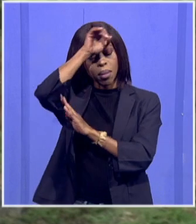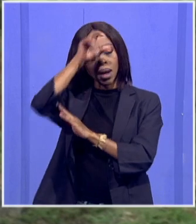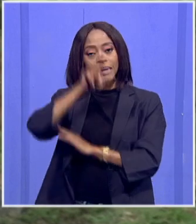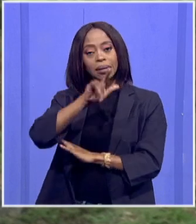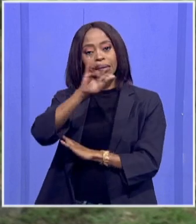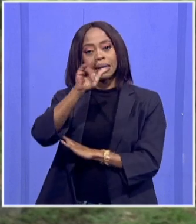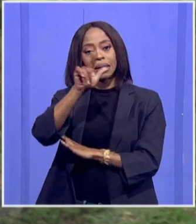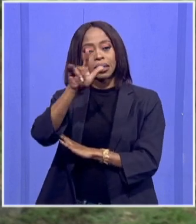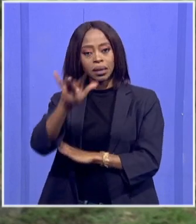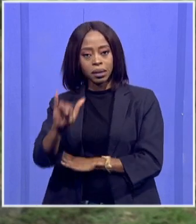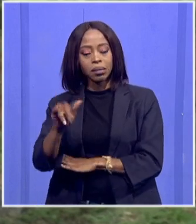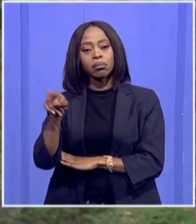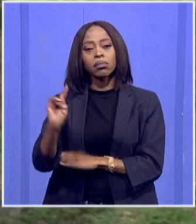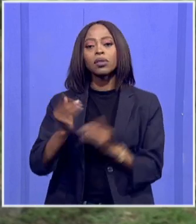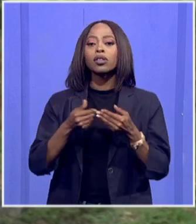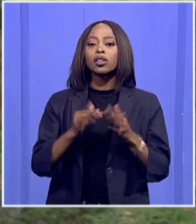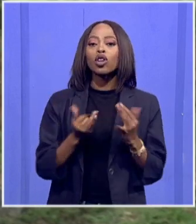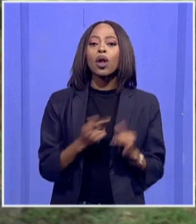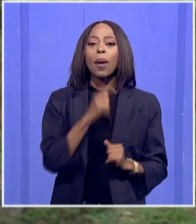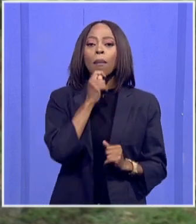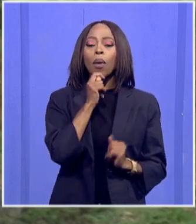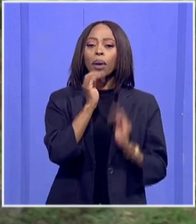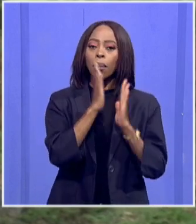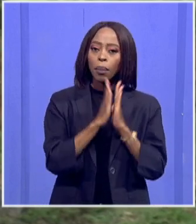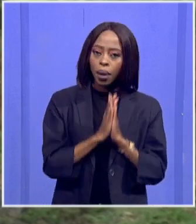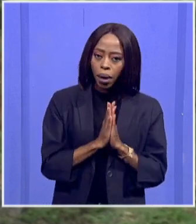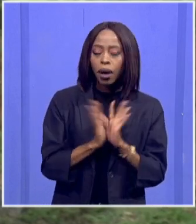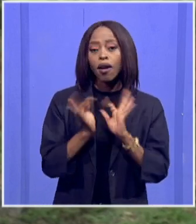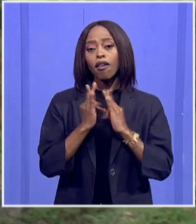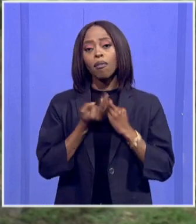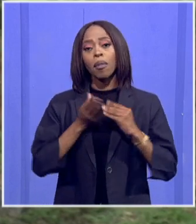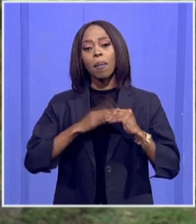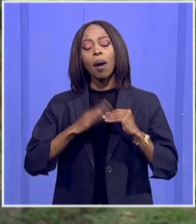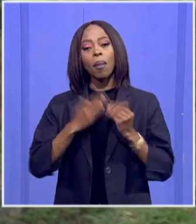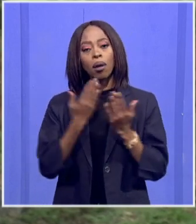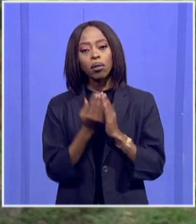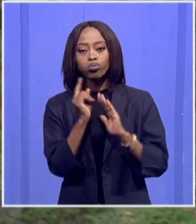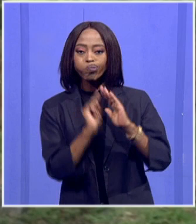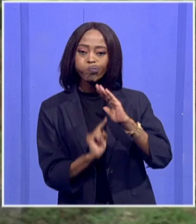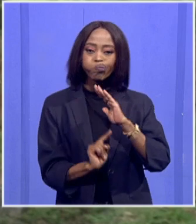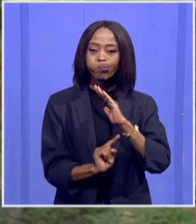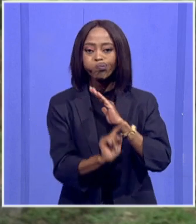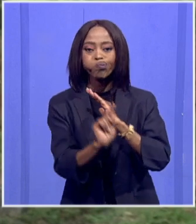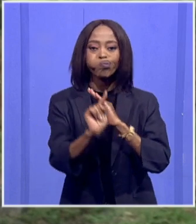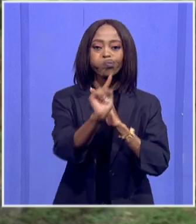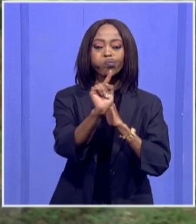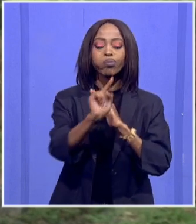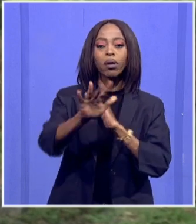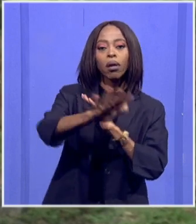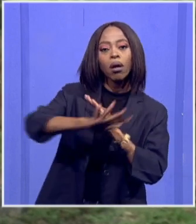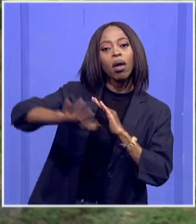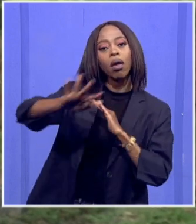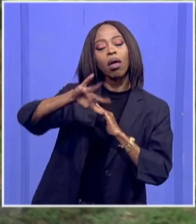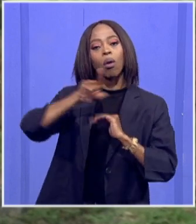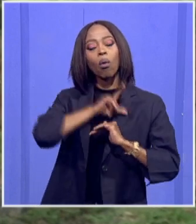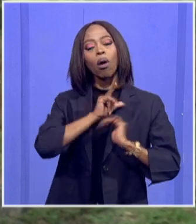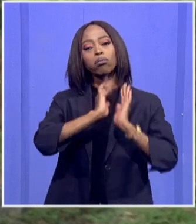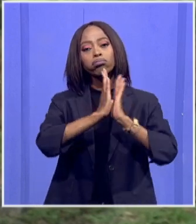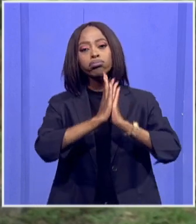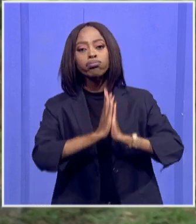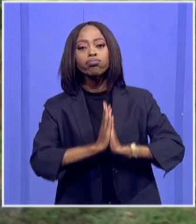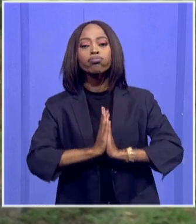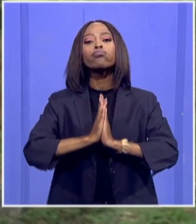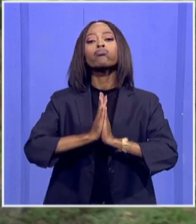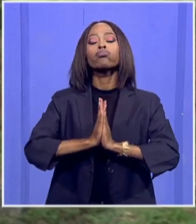They started this morning with a prayer at the mine, where families were allowed to go inside the mine premises to actually just pray for